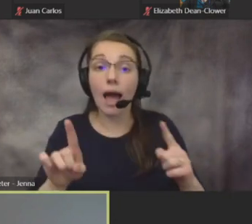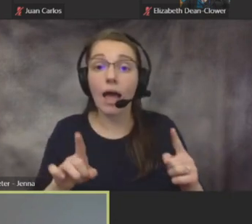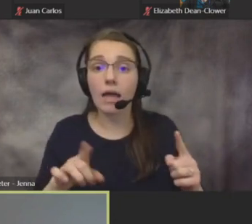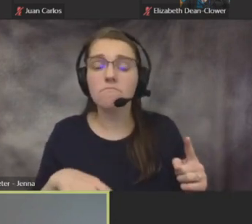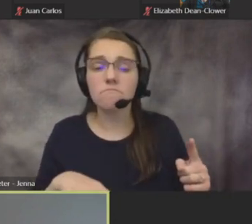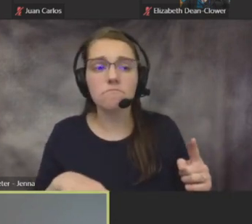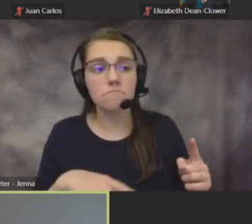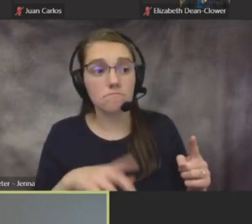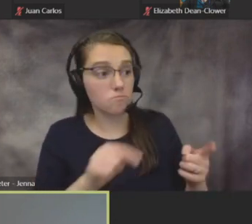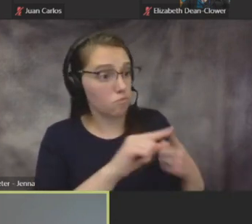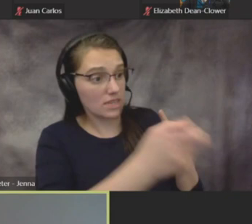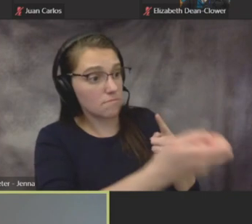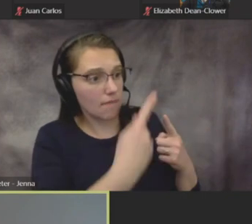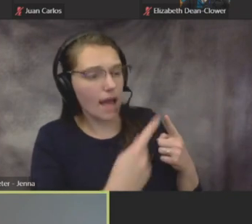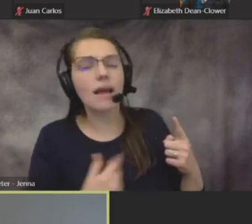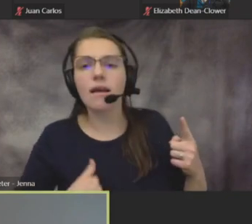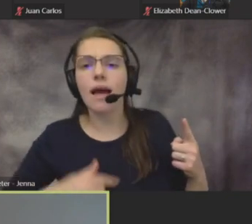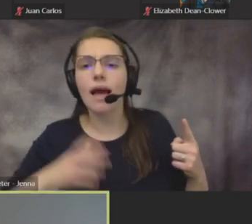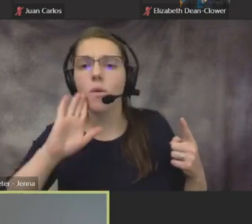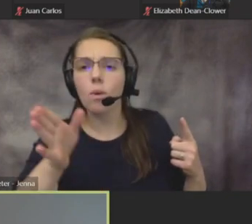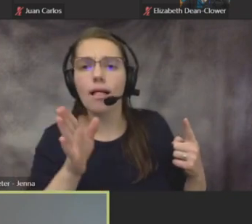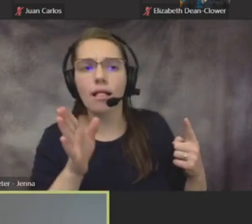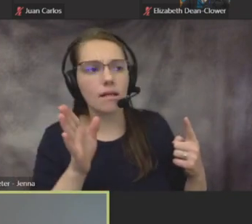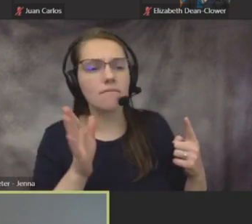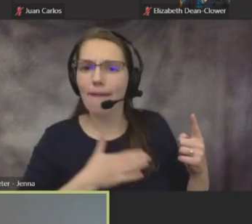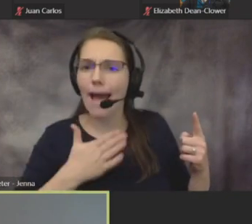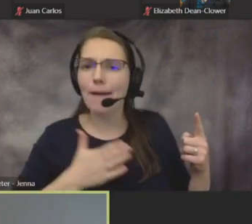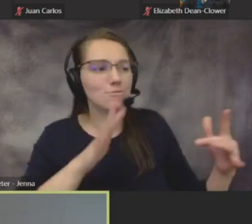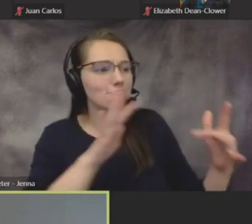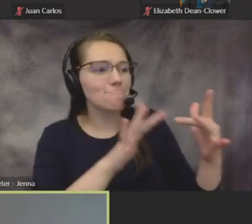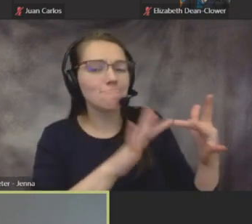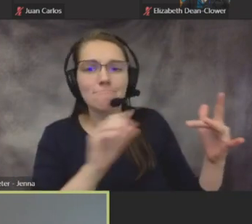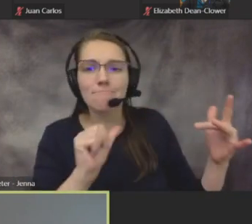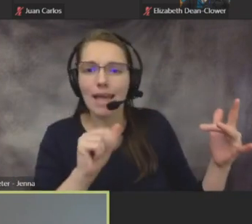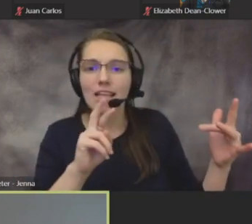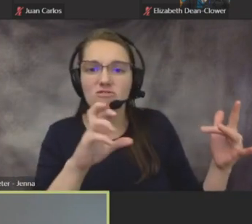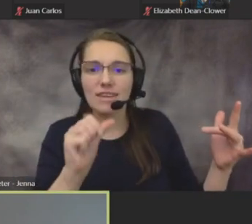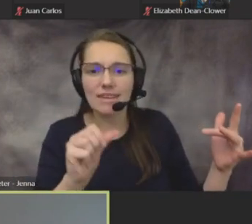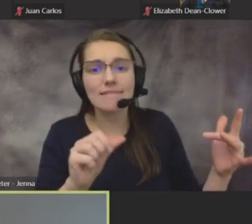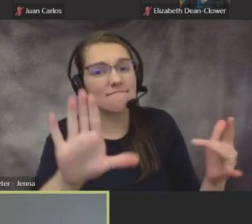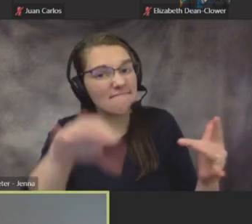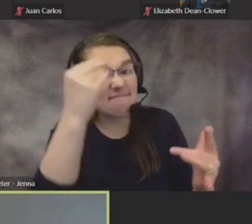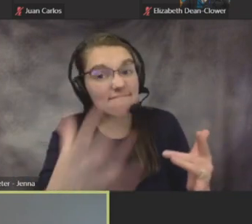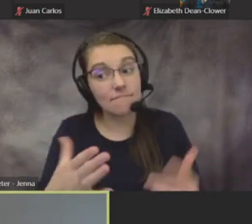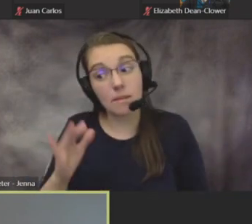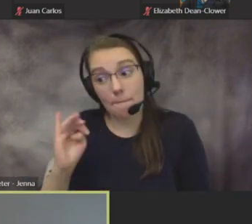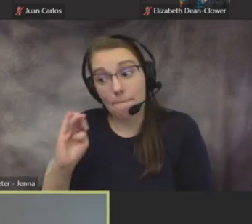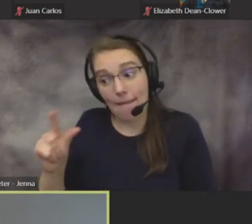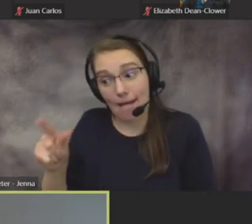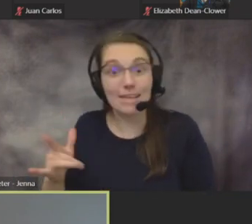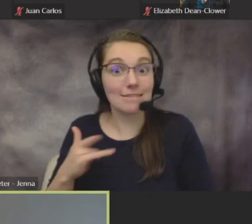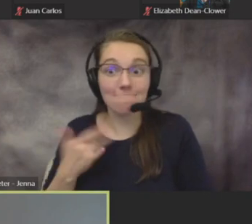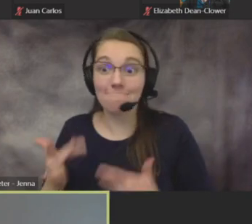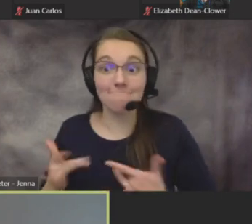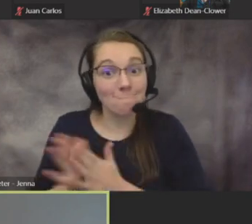you know, when she's back, I'll more than happy to reach out. And like I said, Bill was very